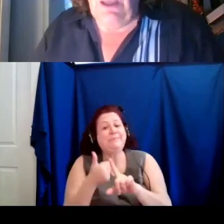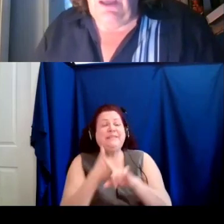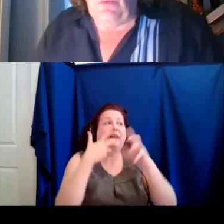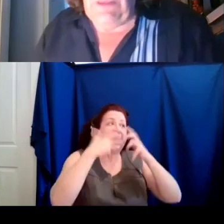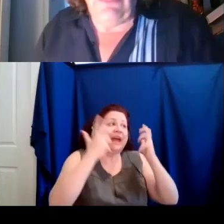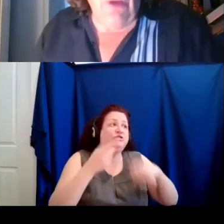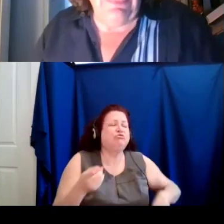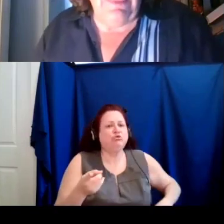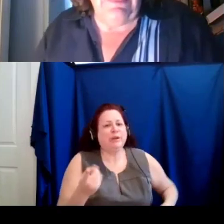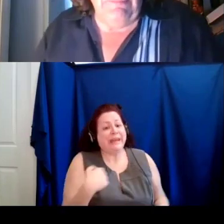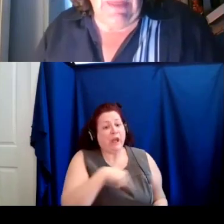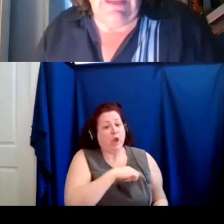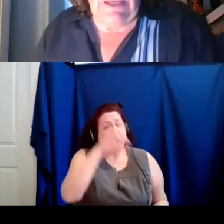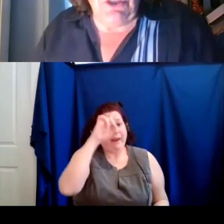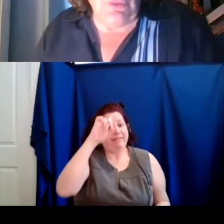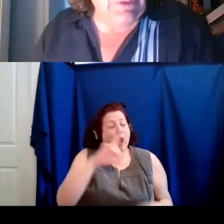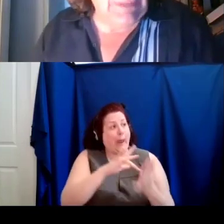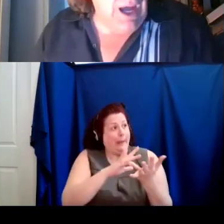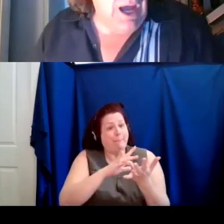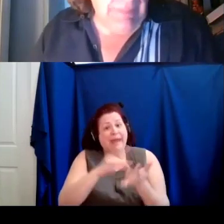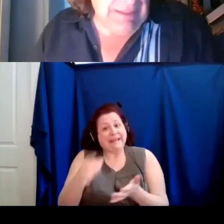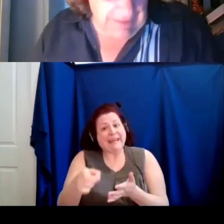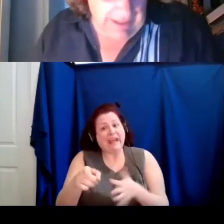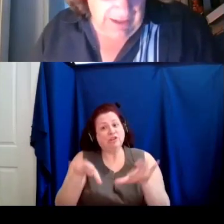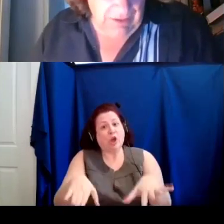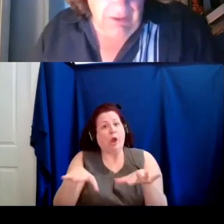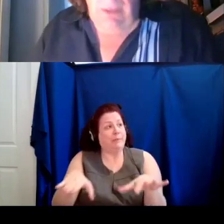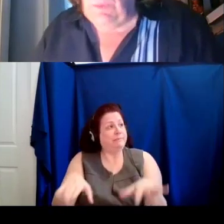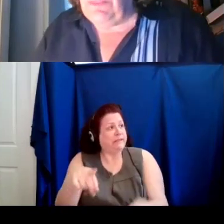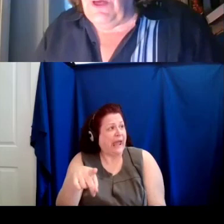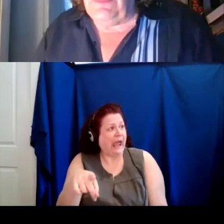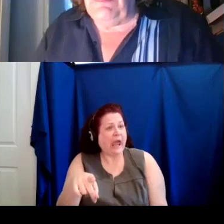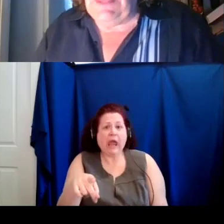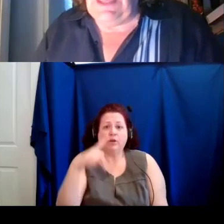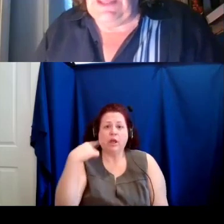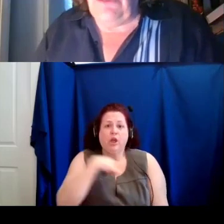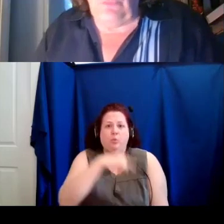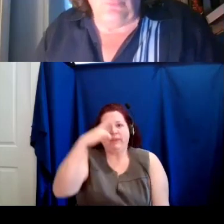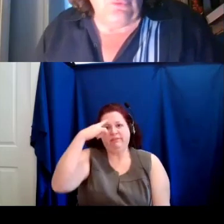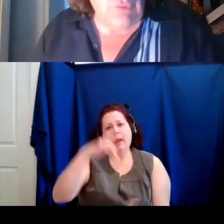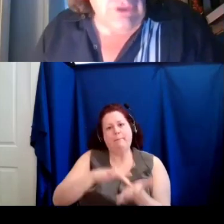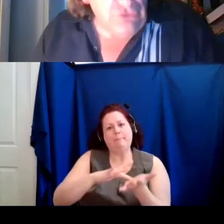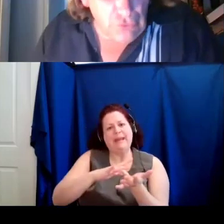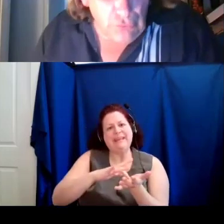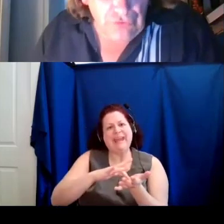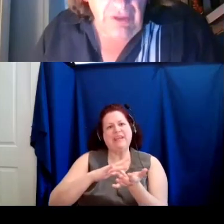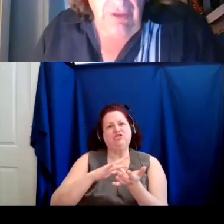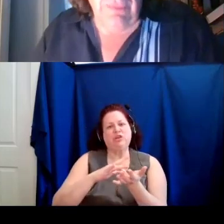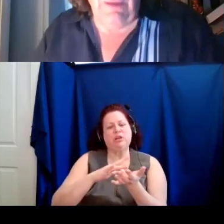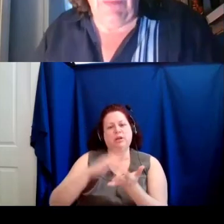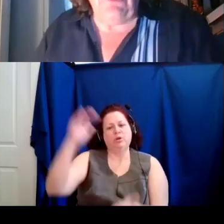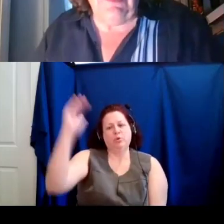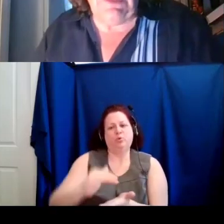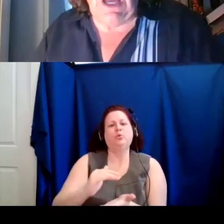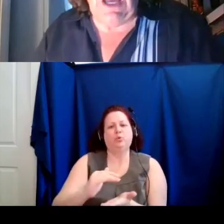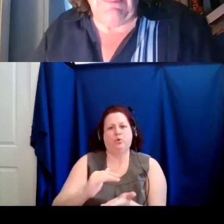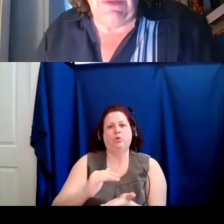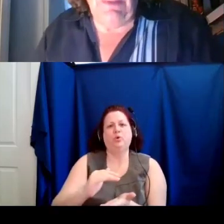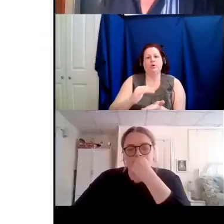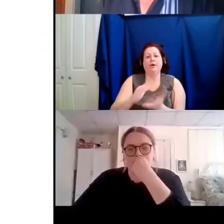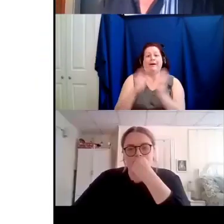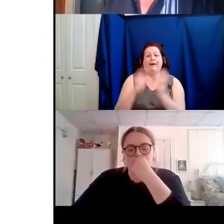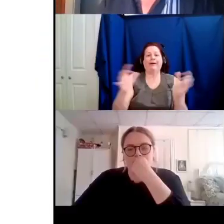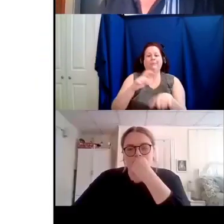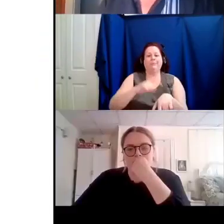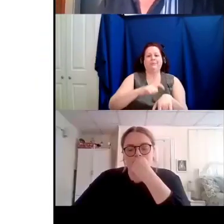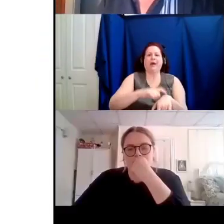angry. We thought that the medication would calm him down. We thought the medication would reduce the amount of time